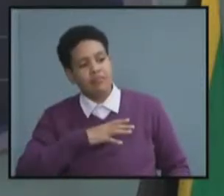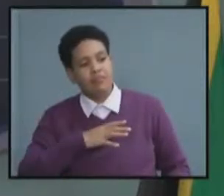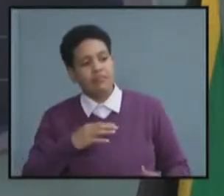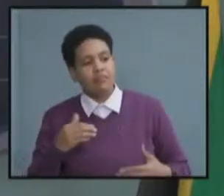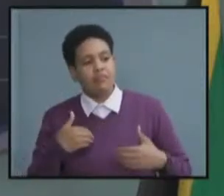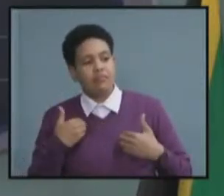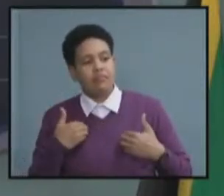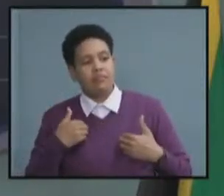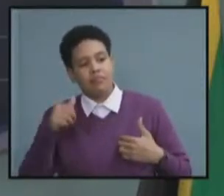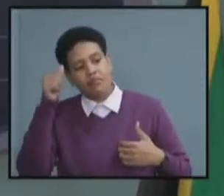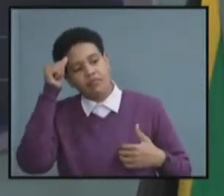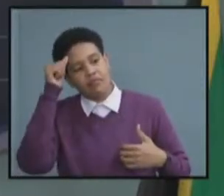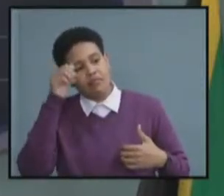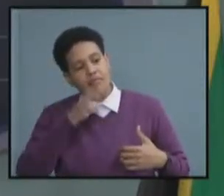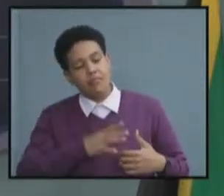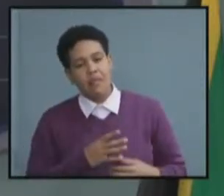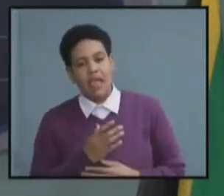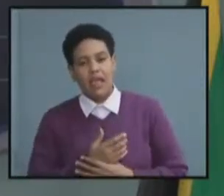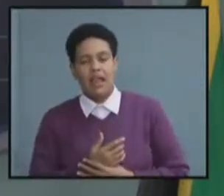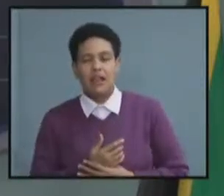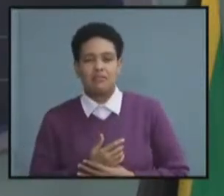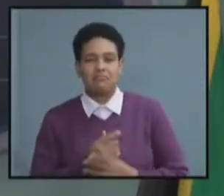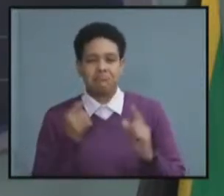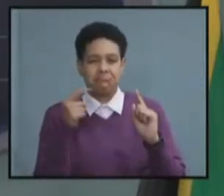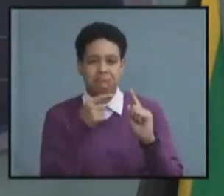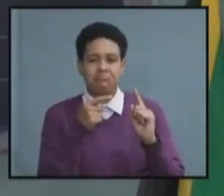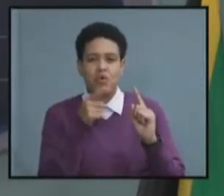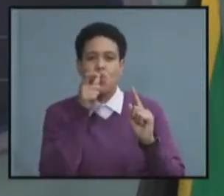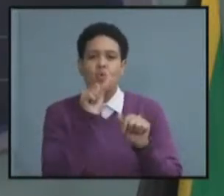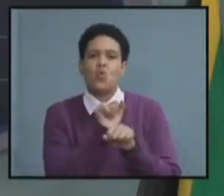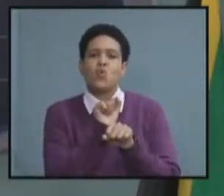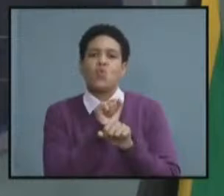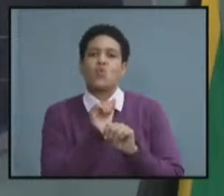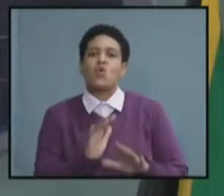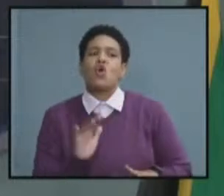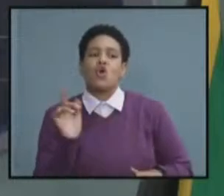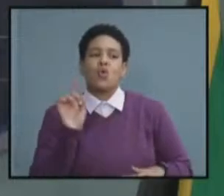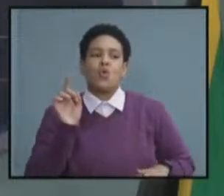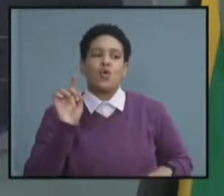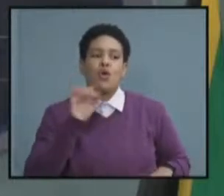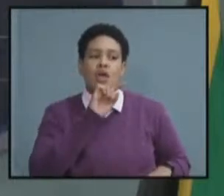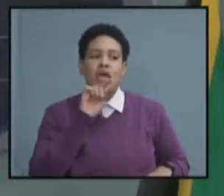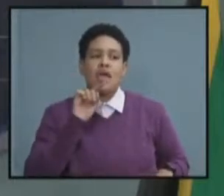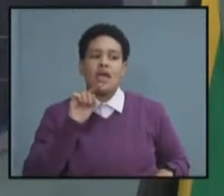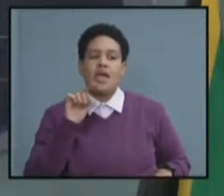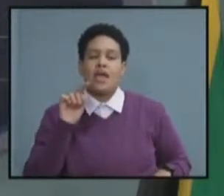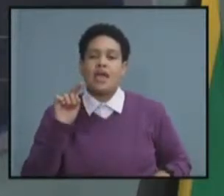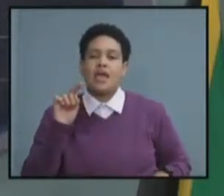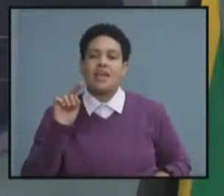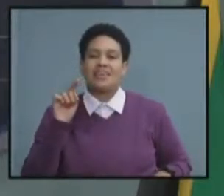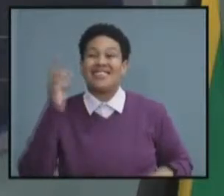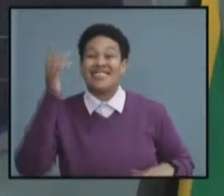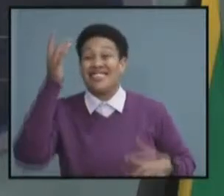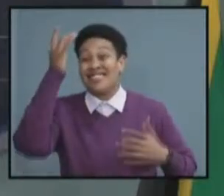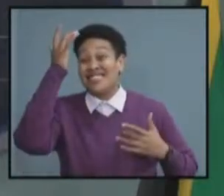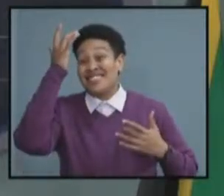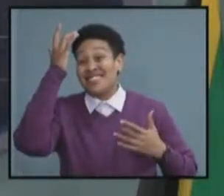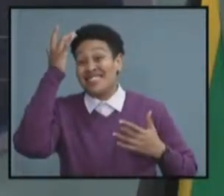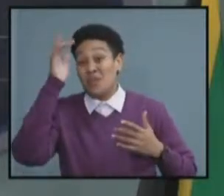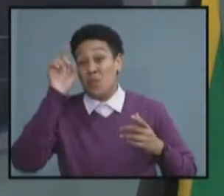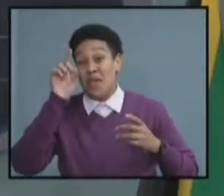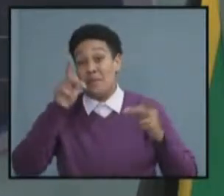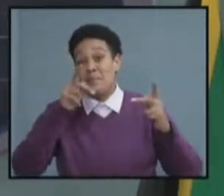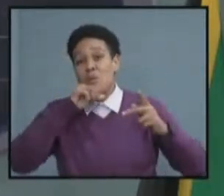Tufton, a young male who is a worker at the infirmary in St.